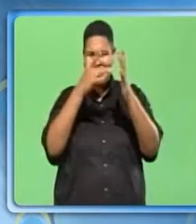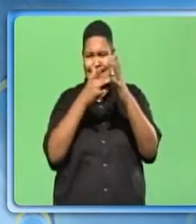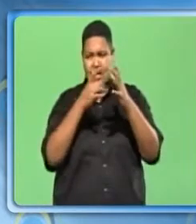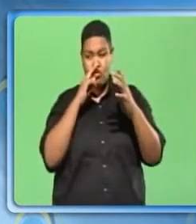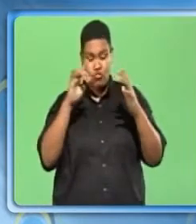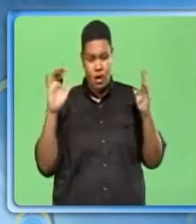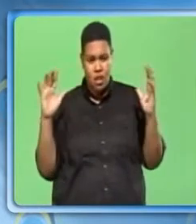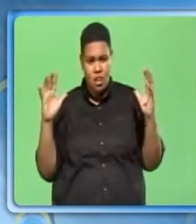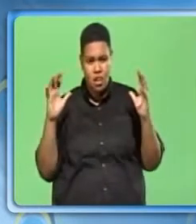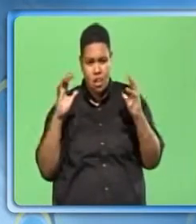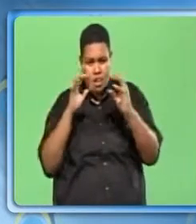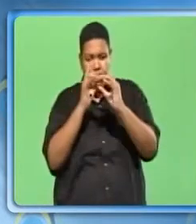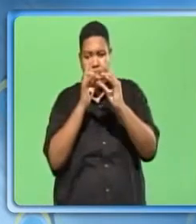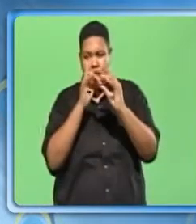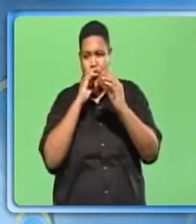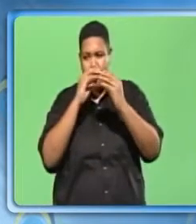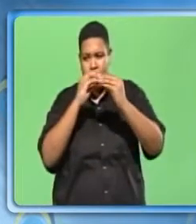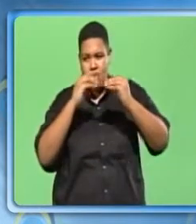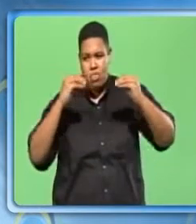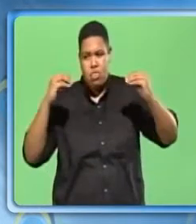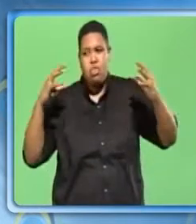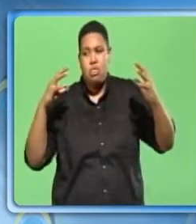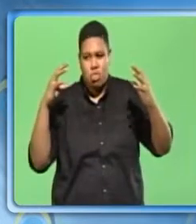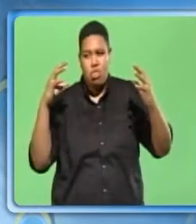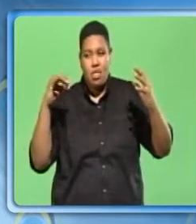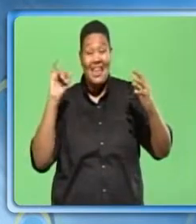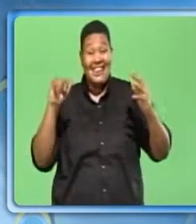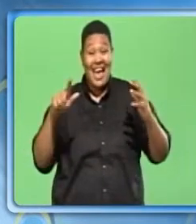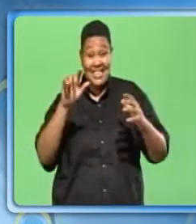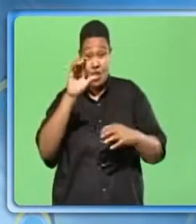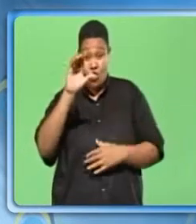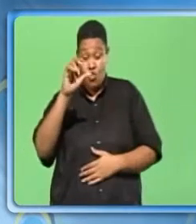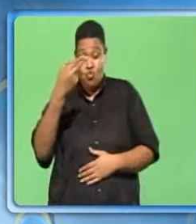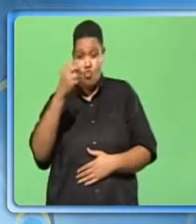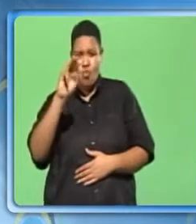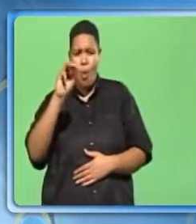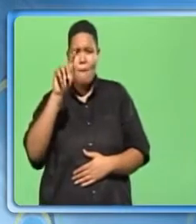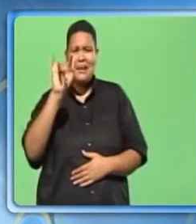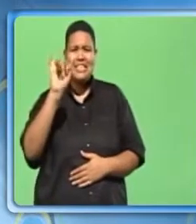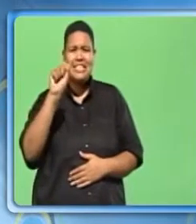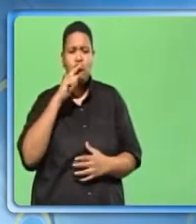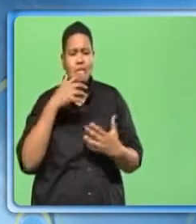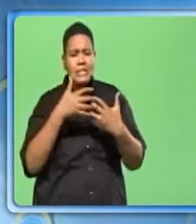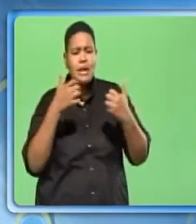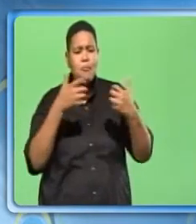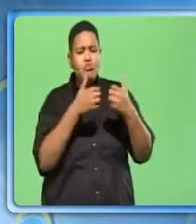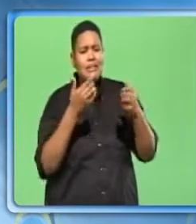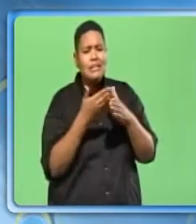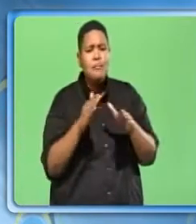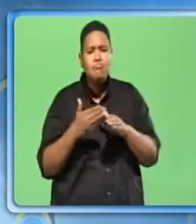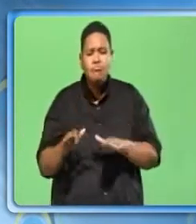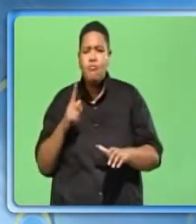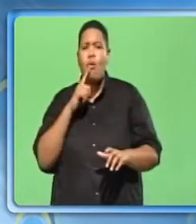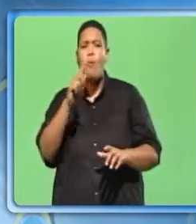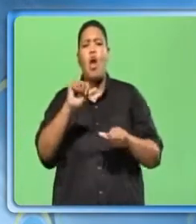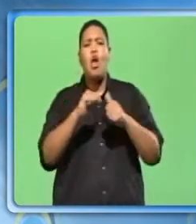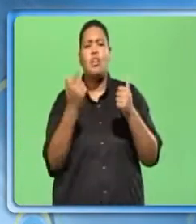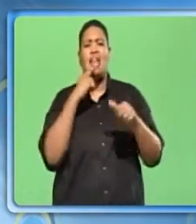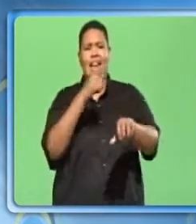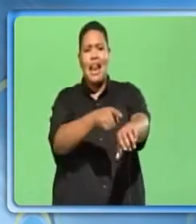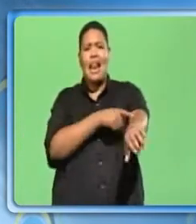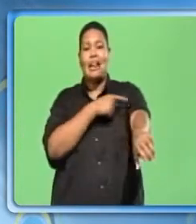towards opposite poles of the spindle. The sister chromatids also separate slightly from one another along their